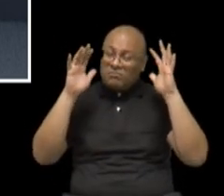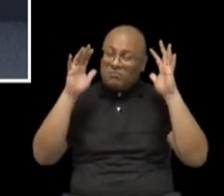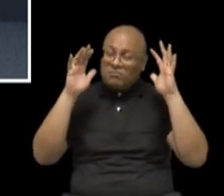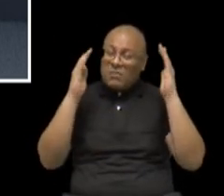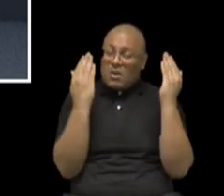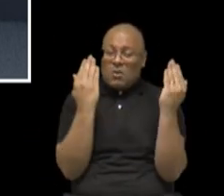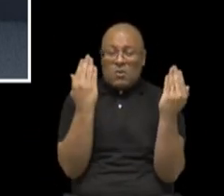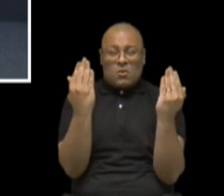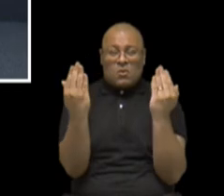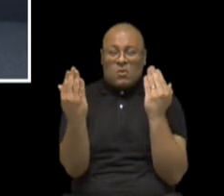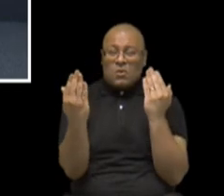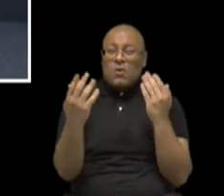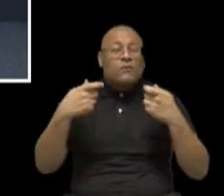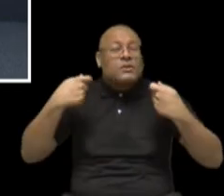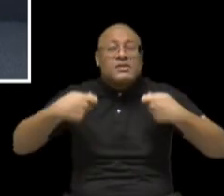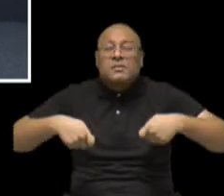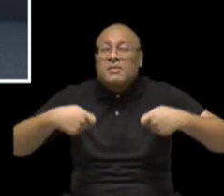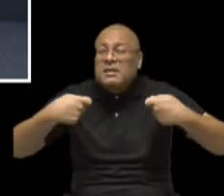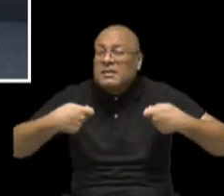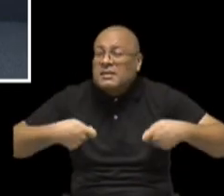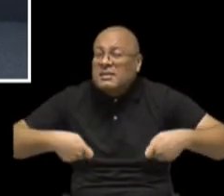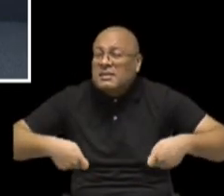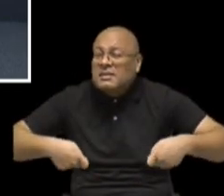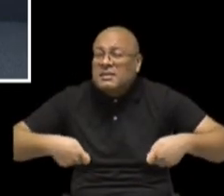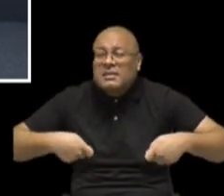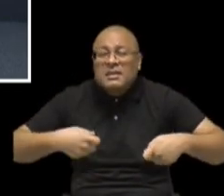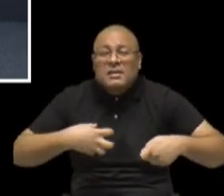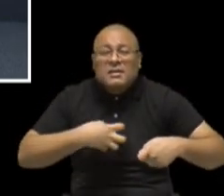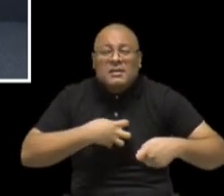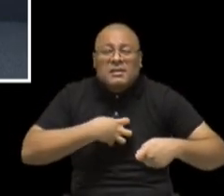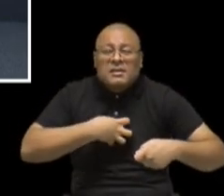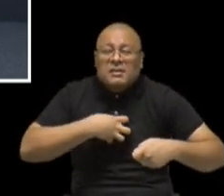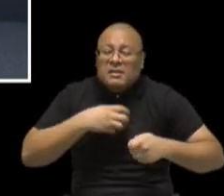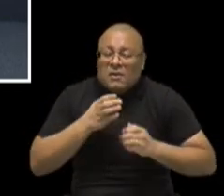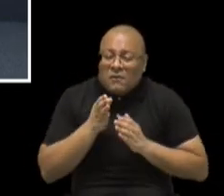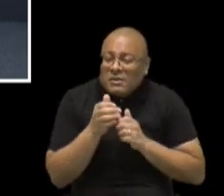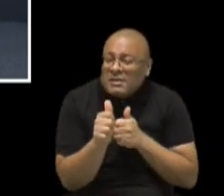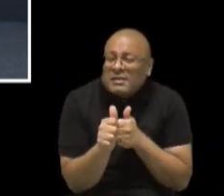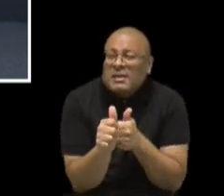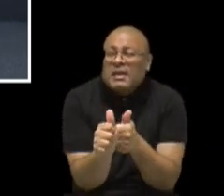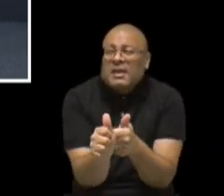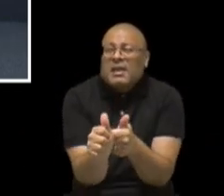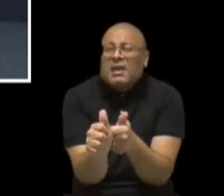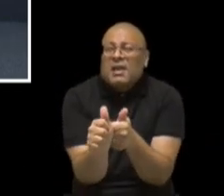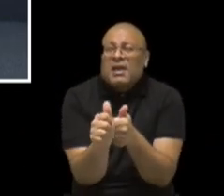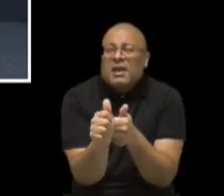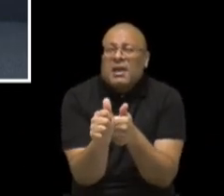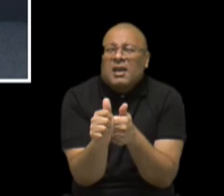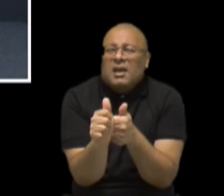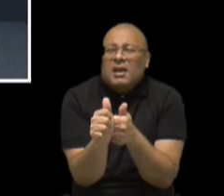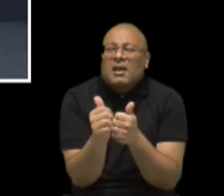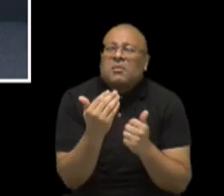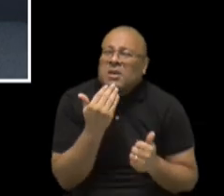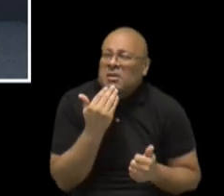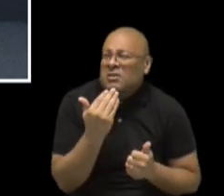you felt you needed to follow certain rules in order to be a